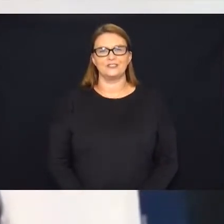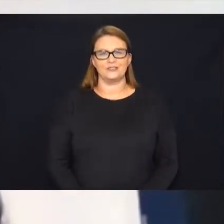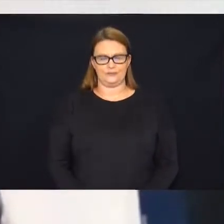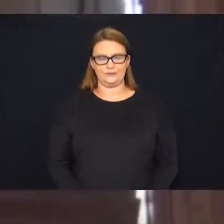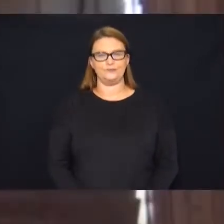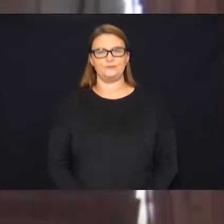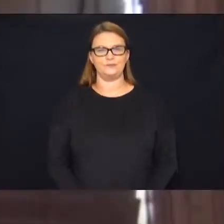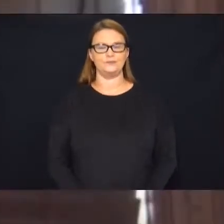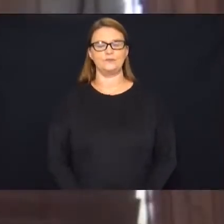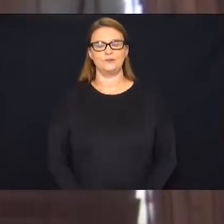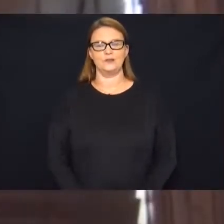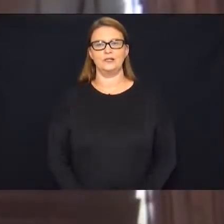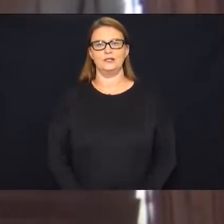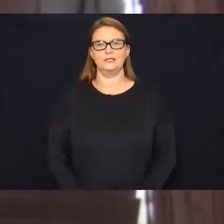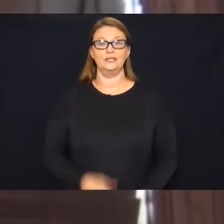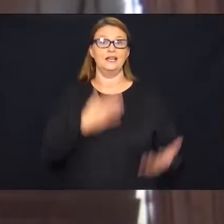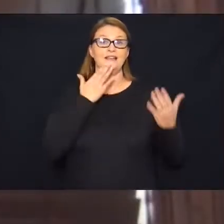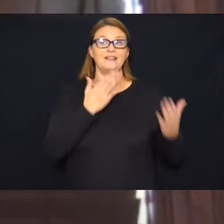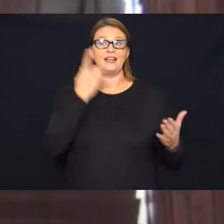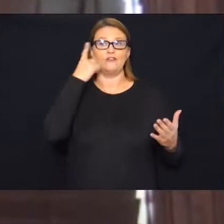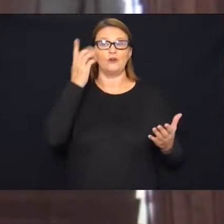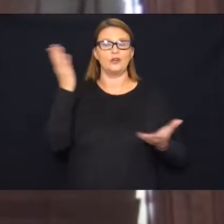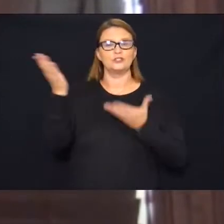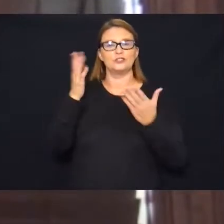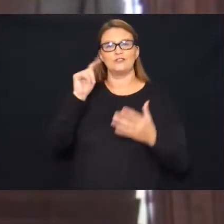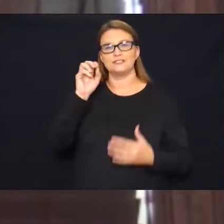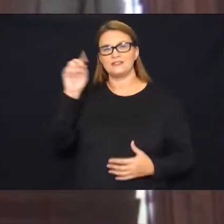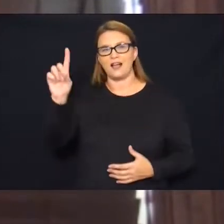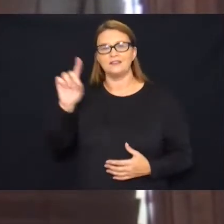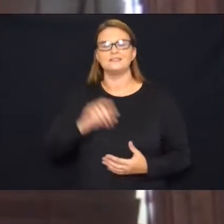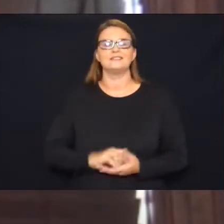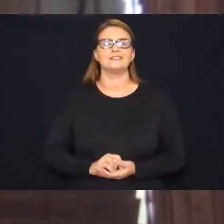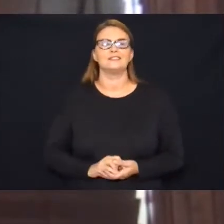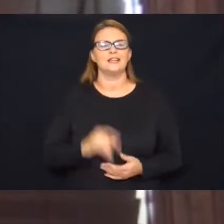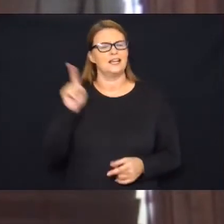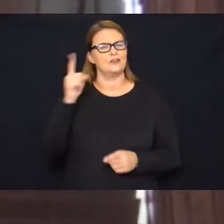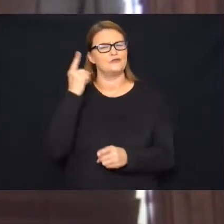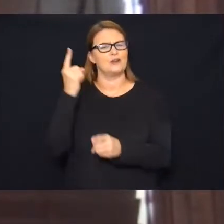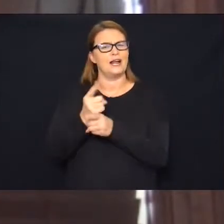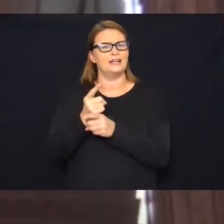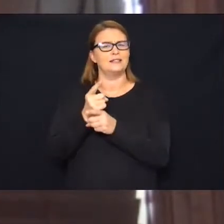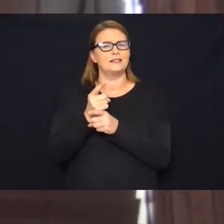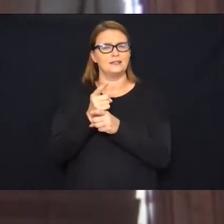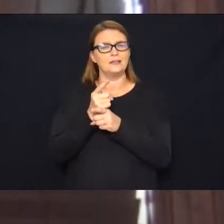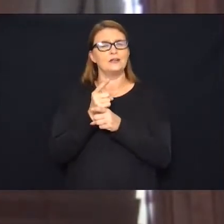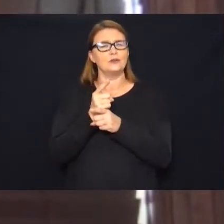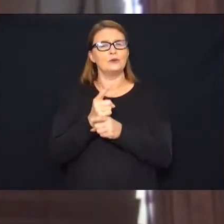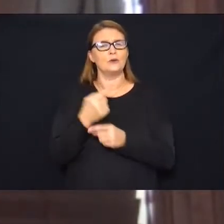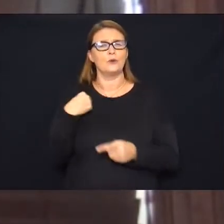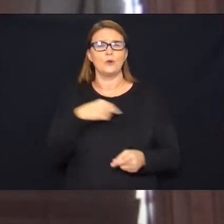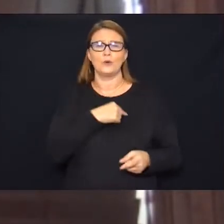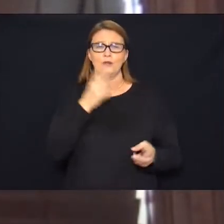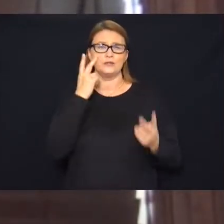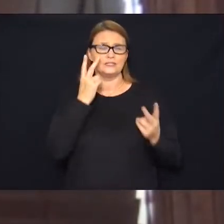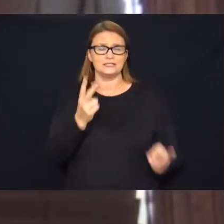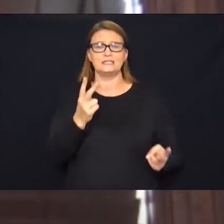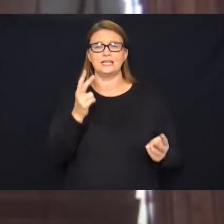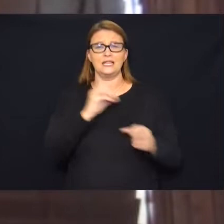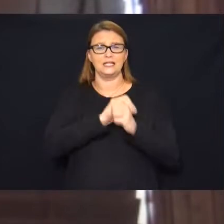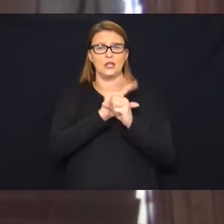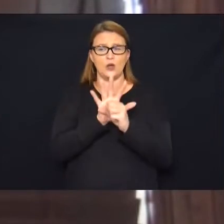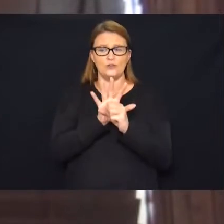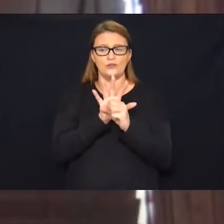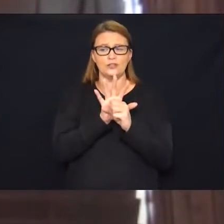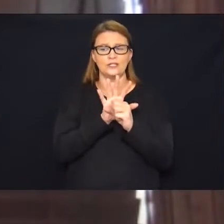Thank you, and thank you for your service, Todd. No, I think that that's exactly right. You know, we have seen the